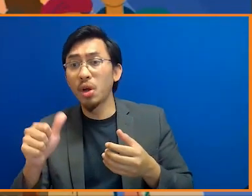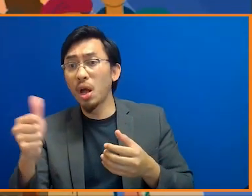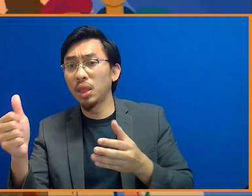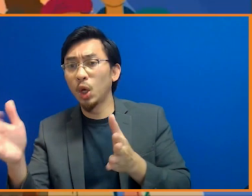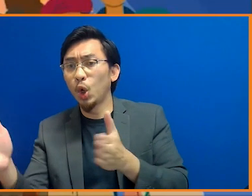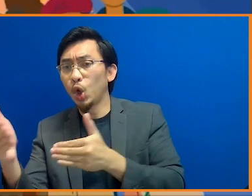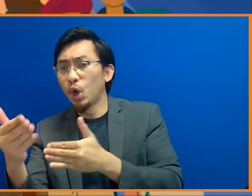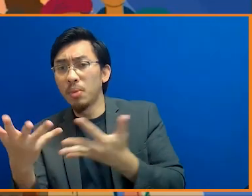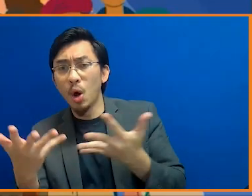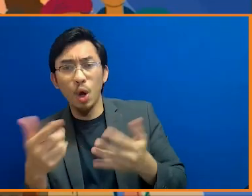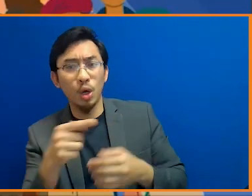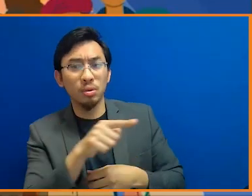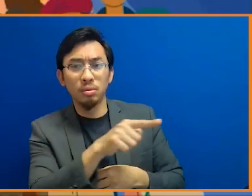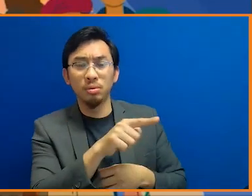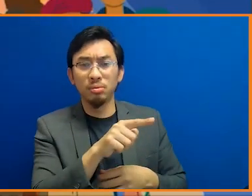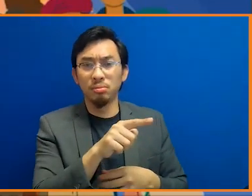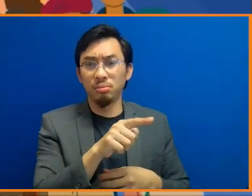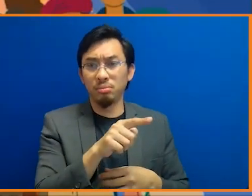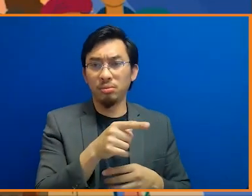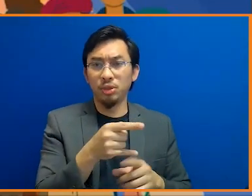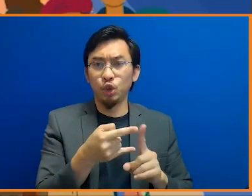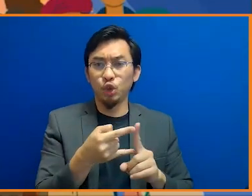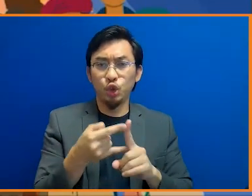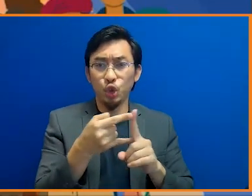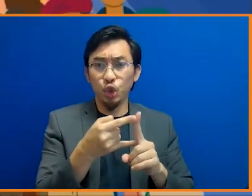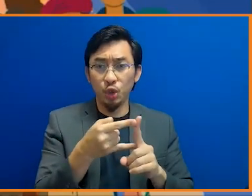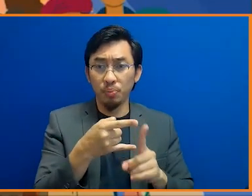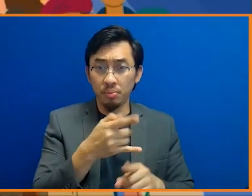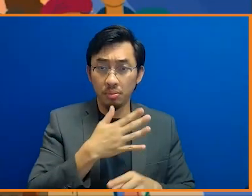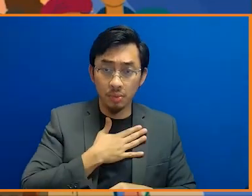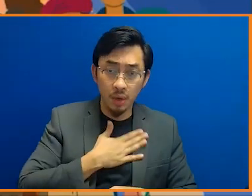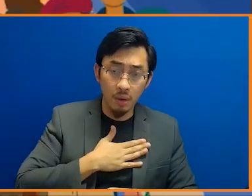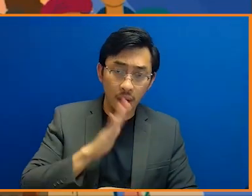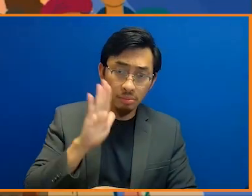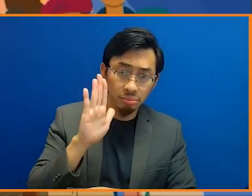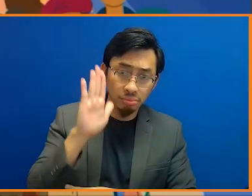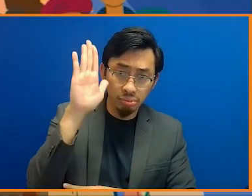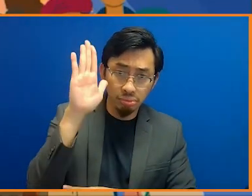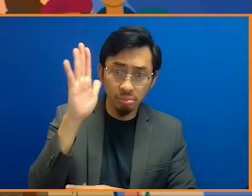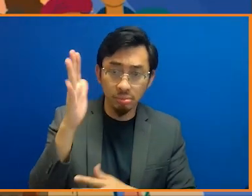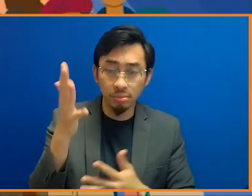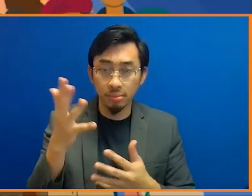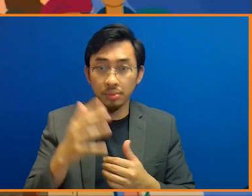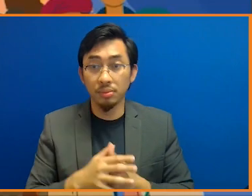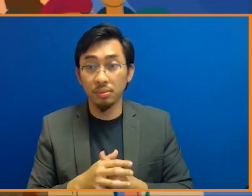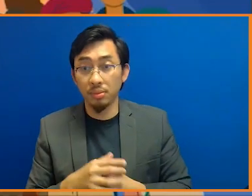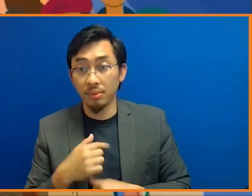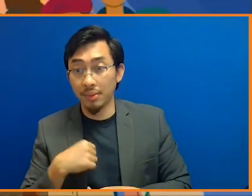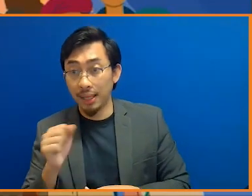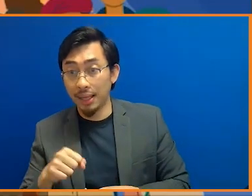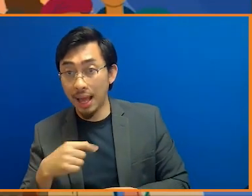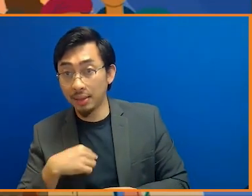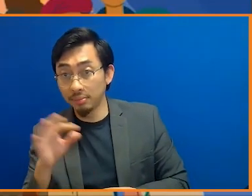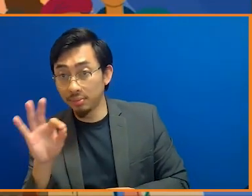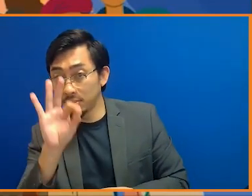Anyone from the room and also from the Zoom? Hello, sir. Someone is raised hand. Can I ask a